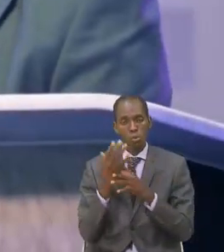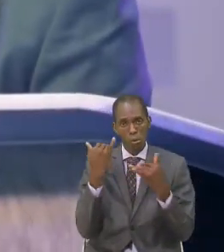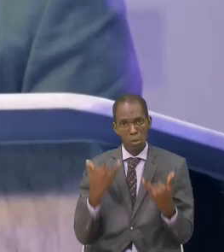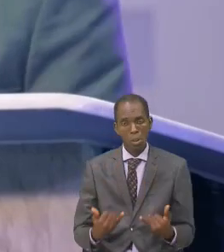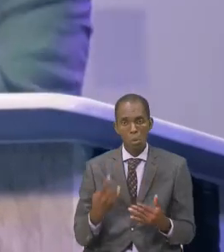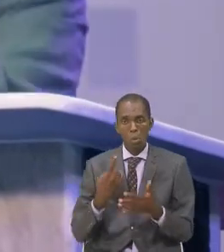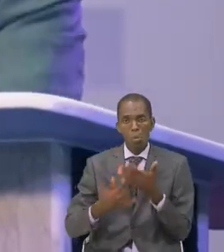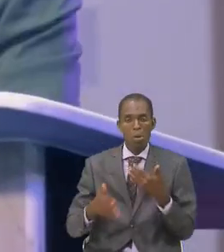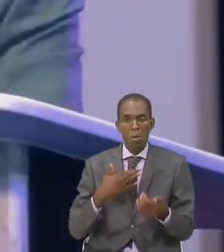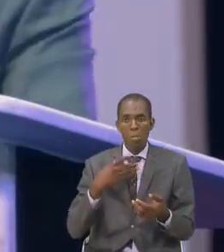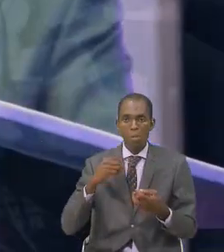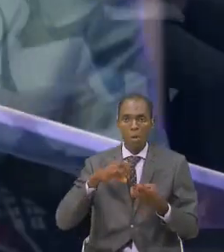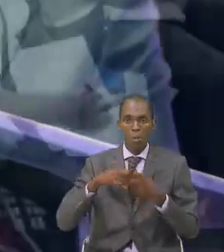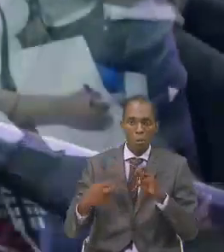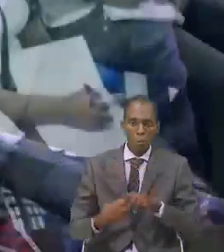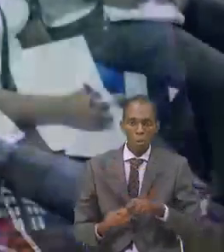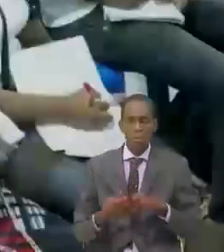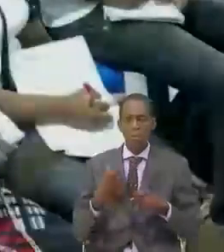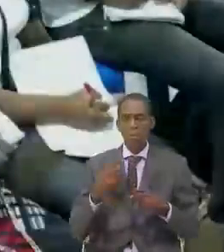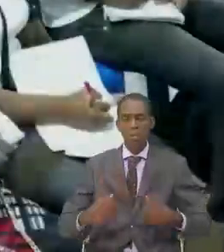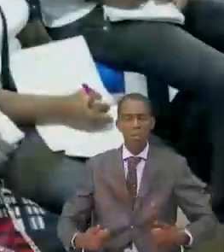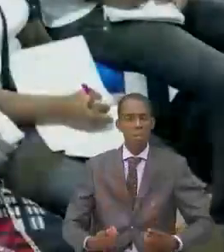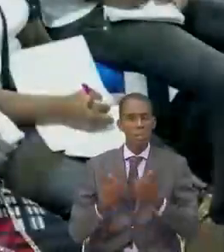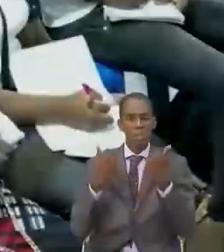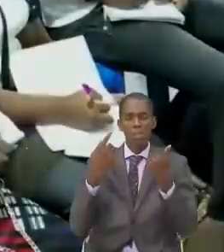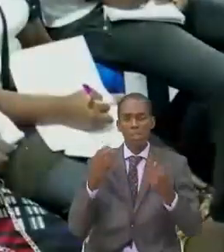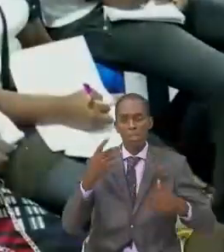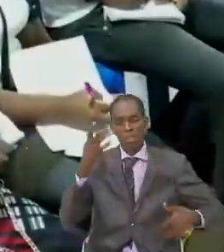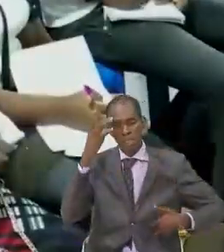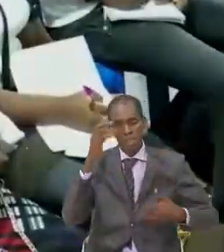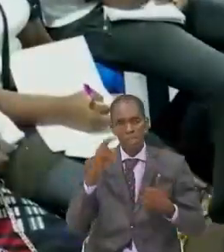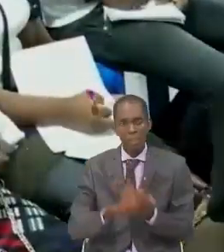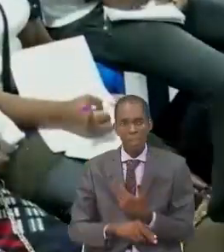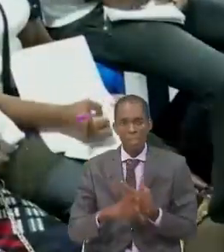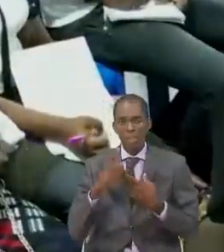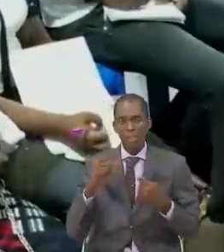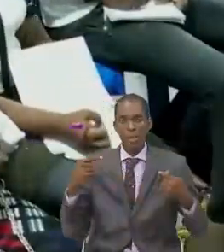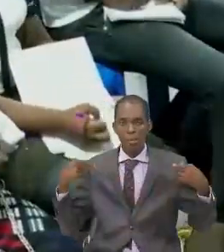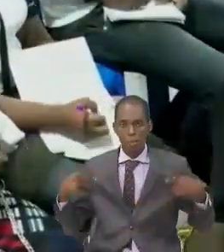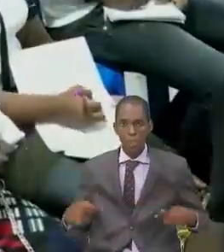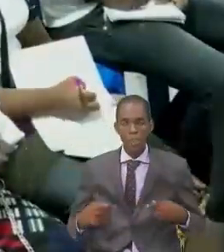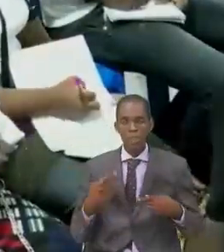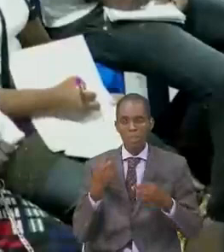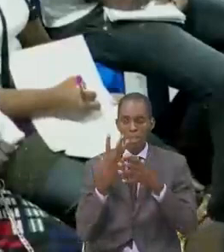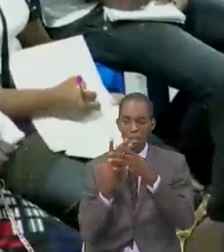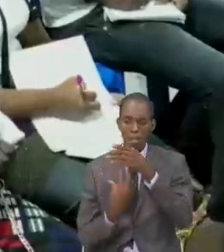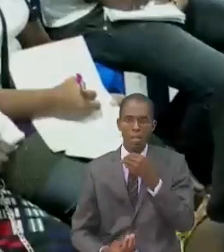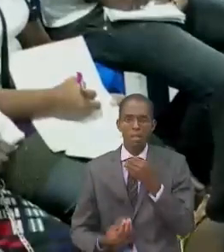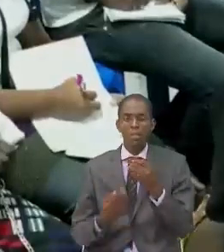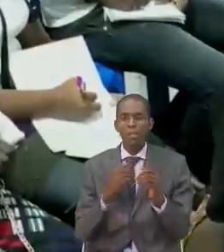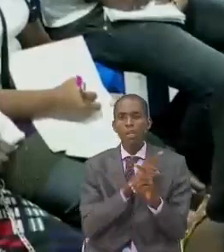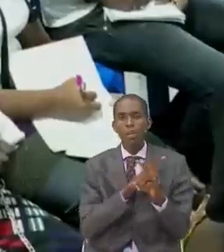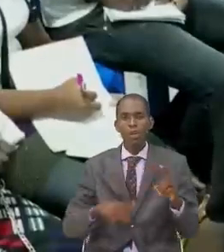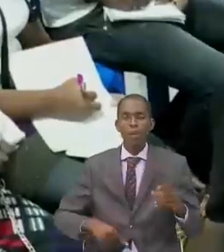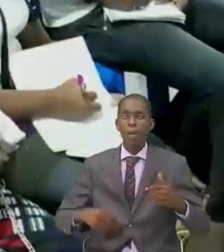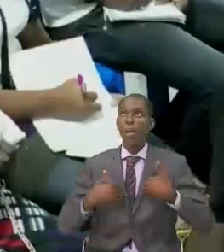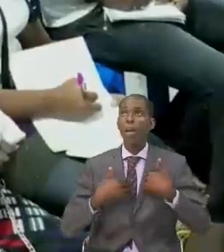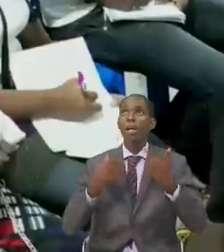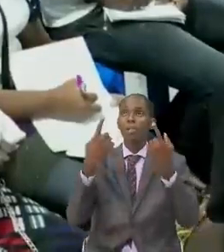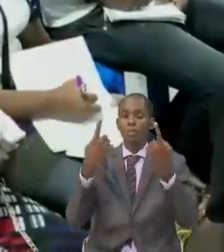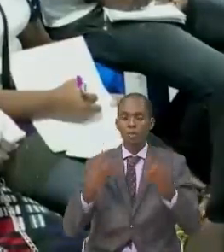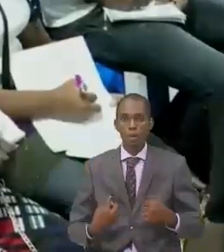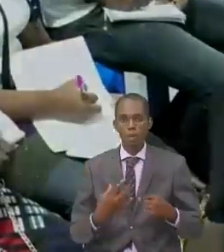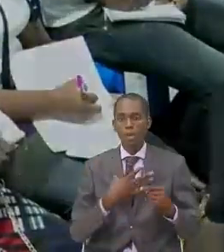now, whatever the problem, whatever the challenge, whatever the sickness, whatever the infirmity, whatever